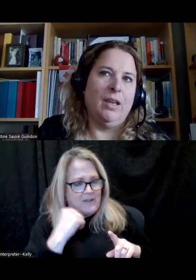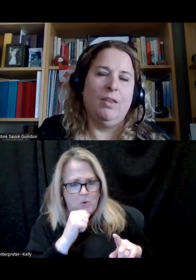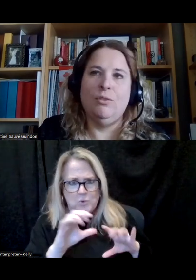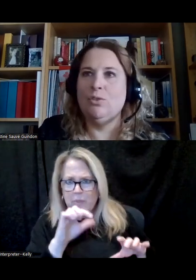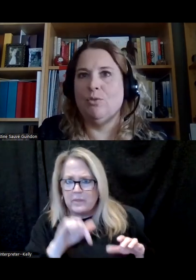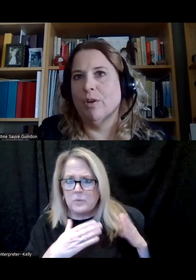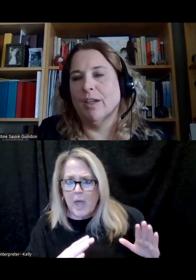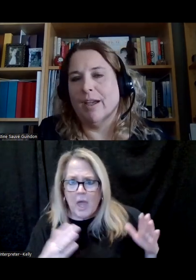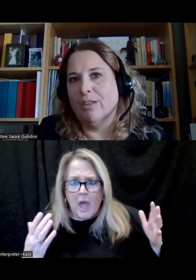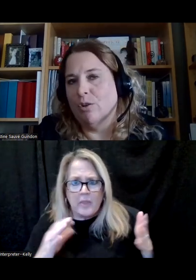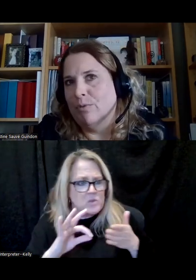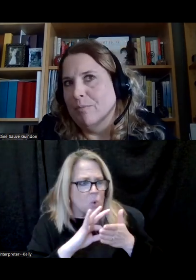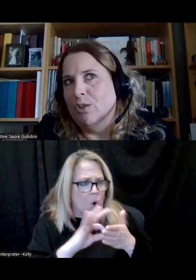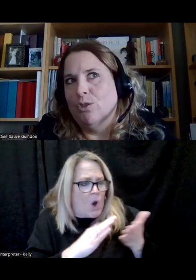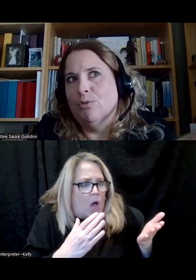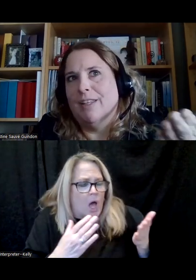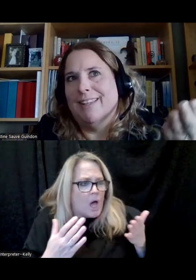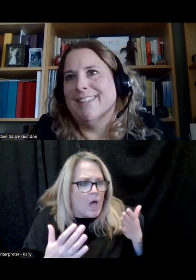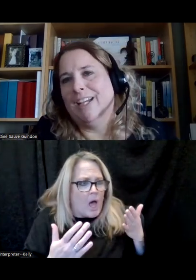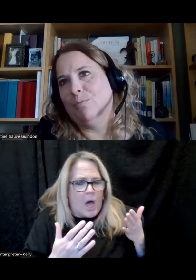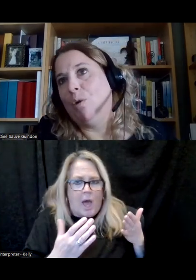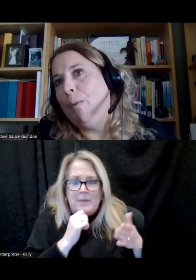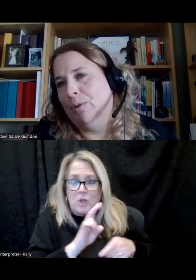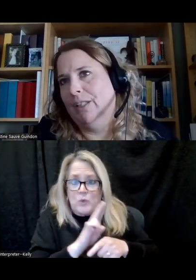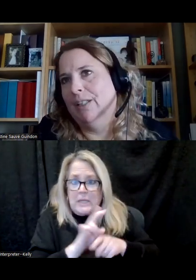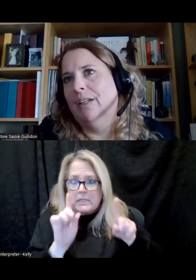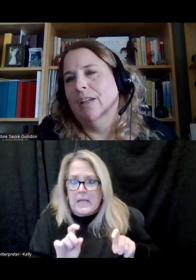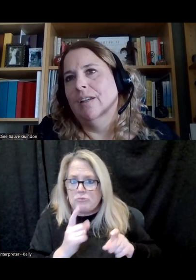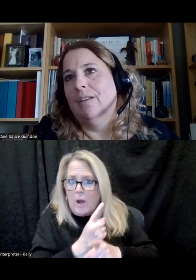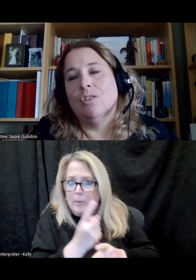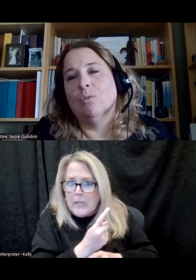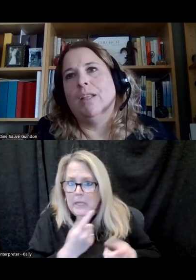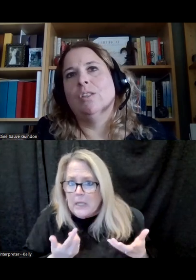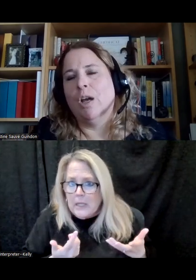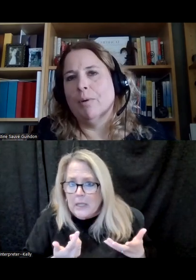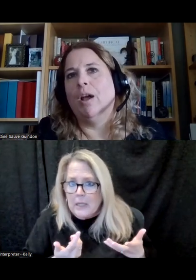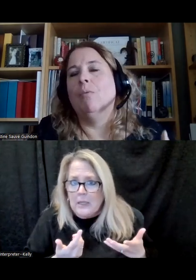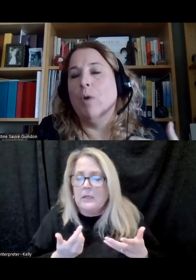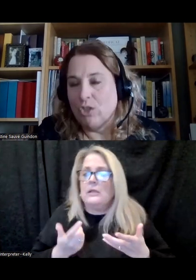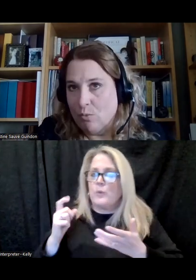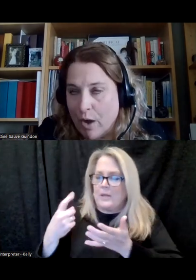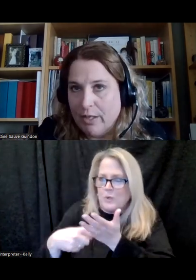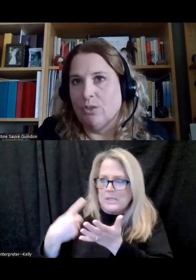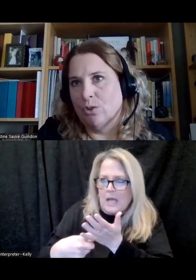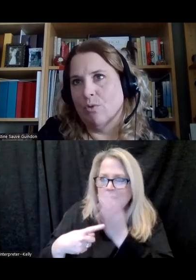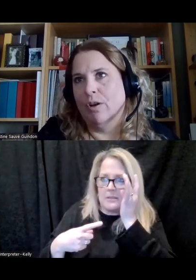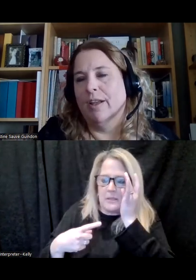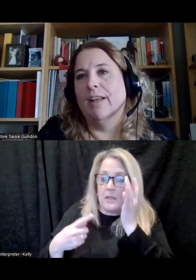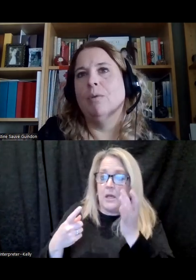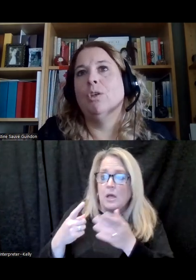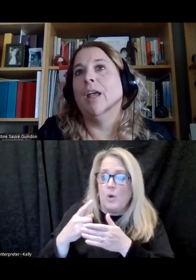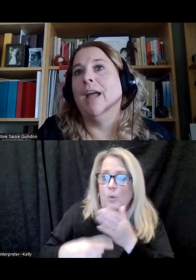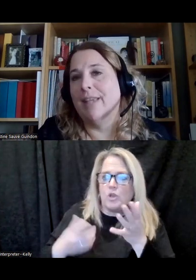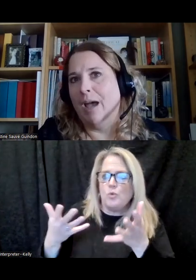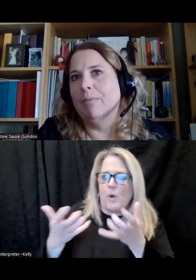way, the scoring, I'm not using the test properly. So we had to talk about how what she wanted to score and